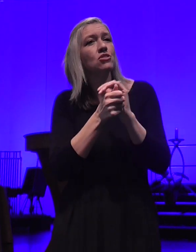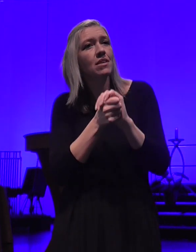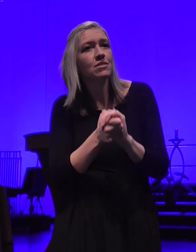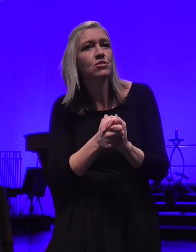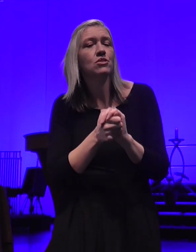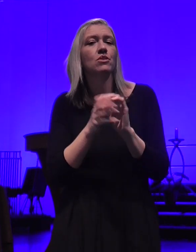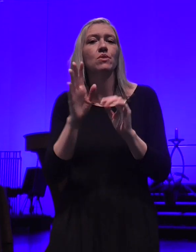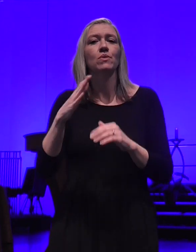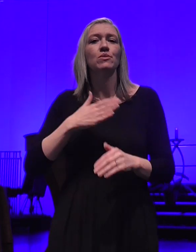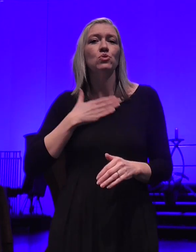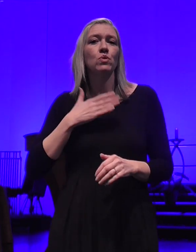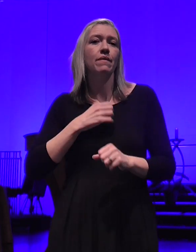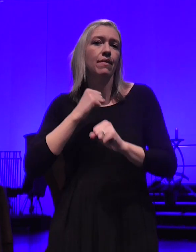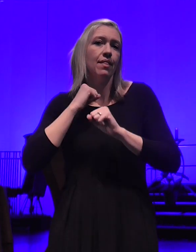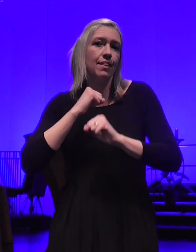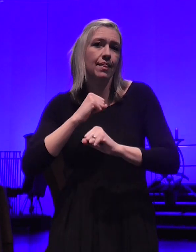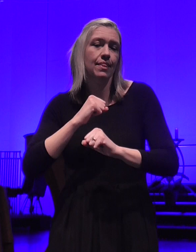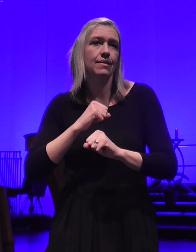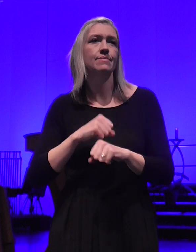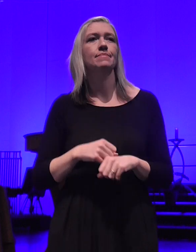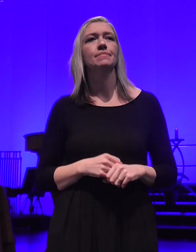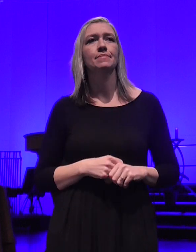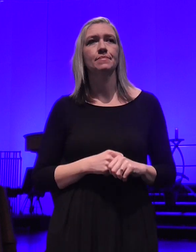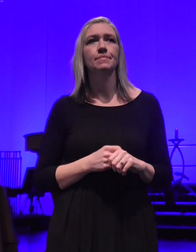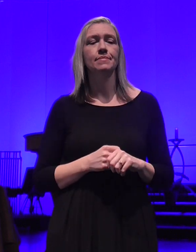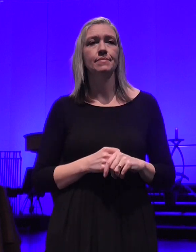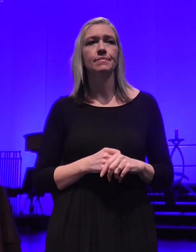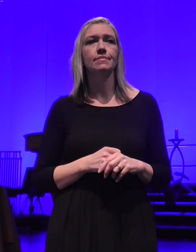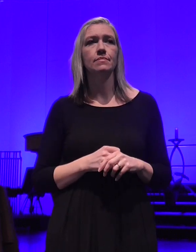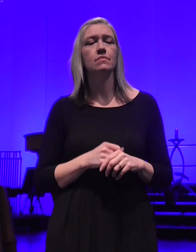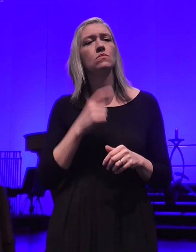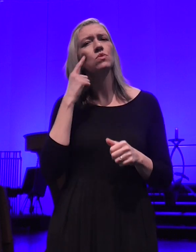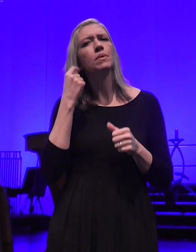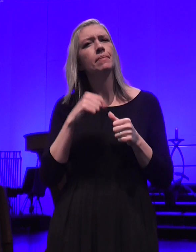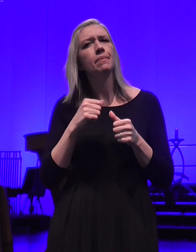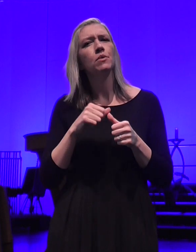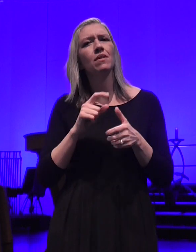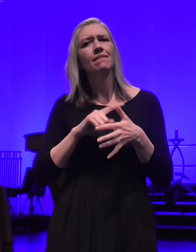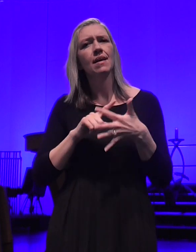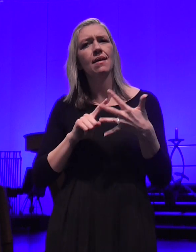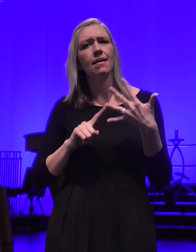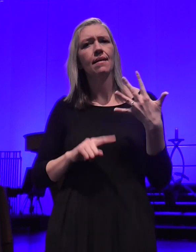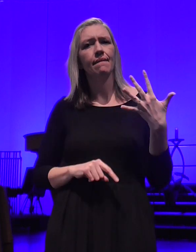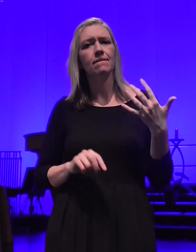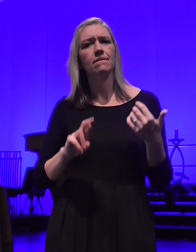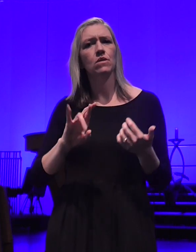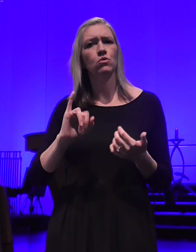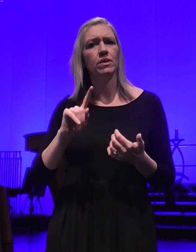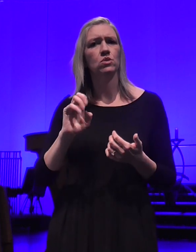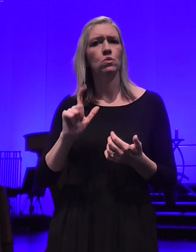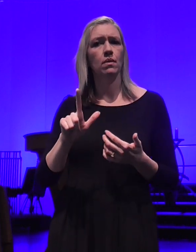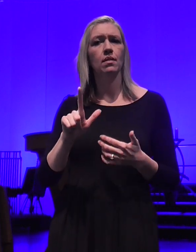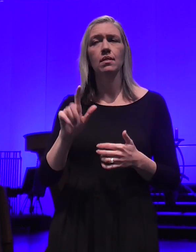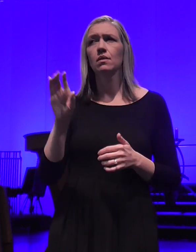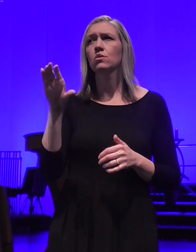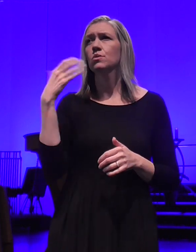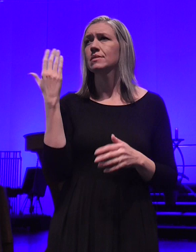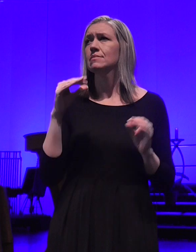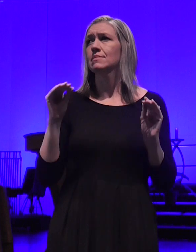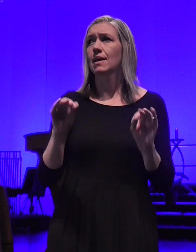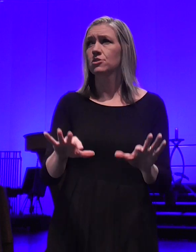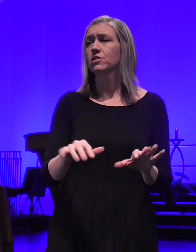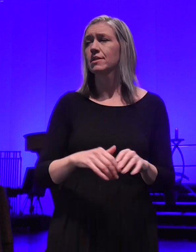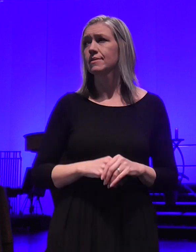joyful guardians. So remember these 5 rituals of Christmas magic.